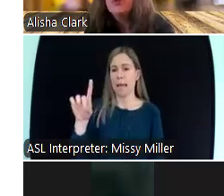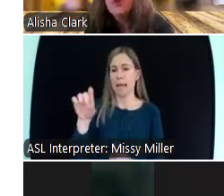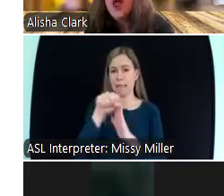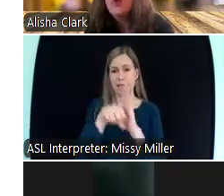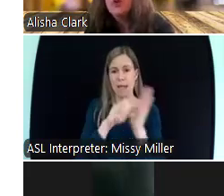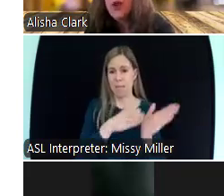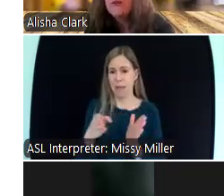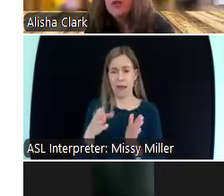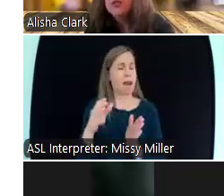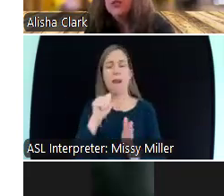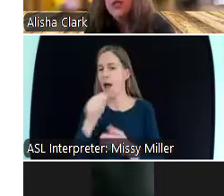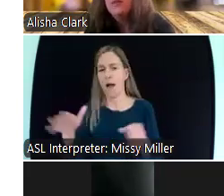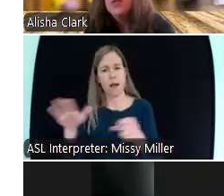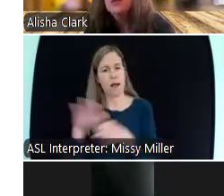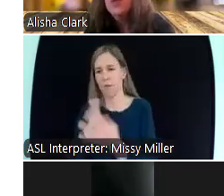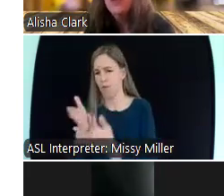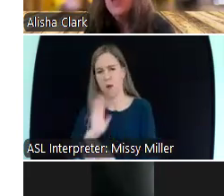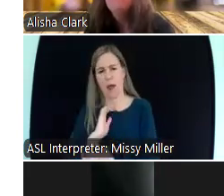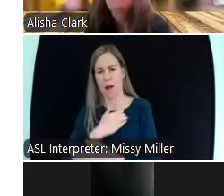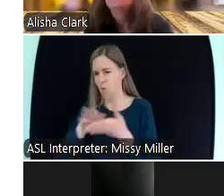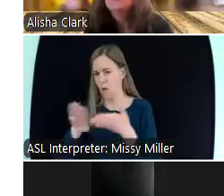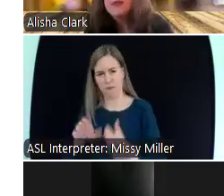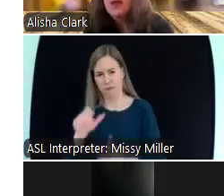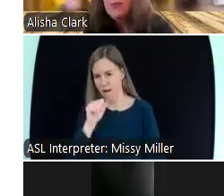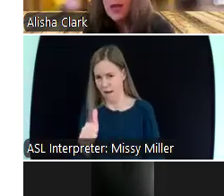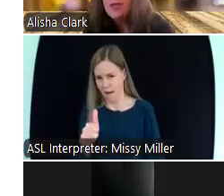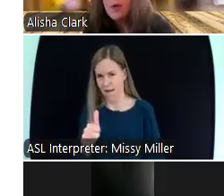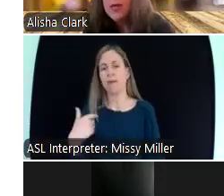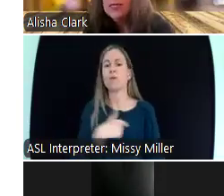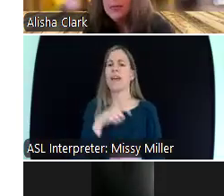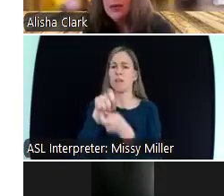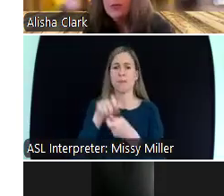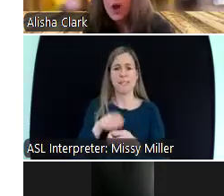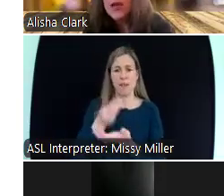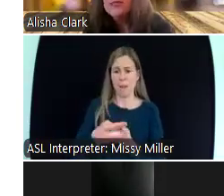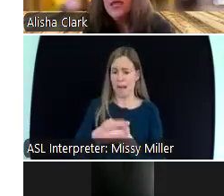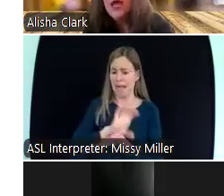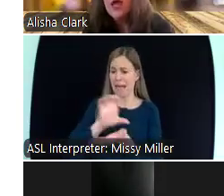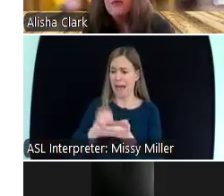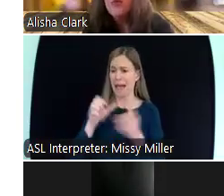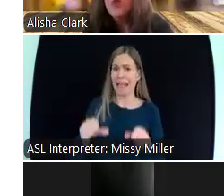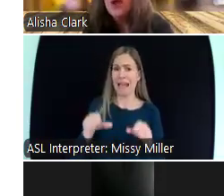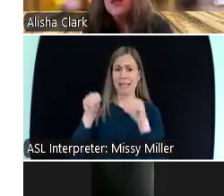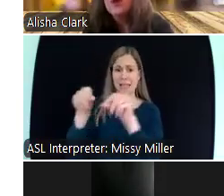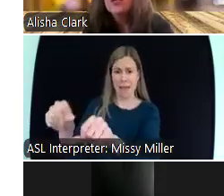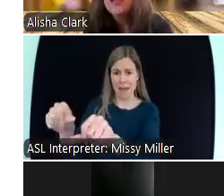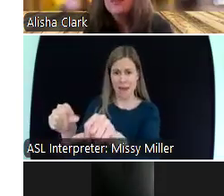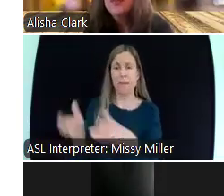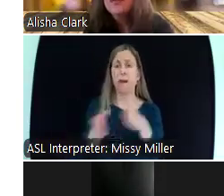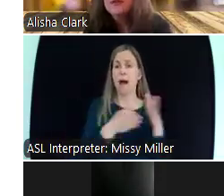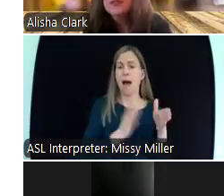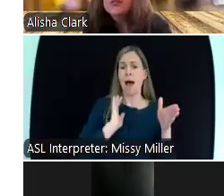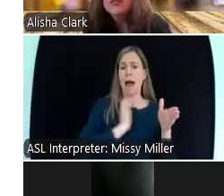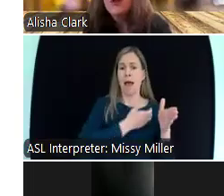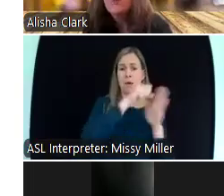covered through our waivers because we only have like a certain amount of money that we can spend, right? And whereas our state